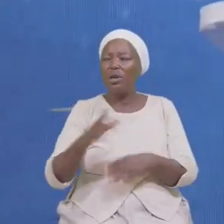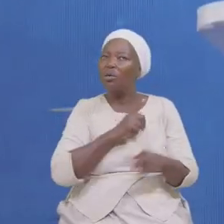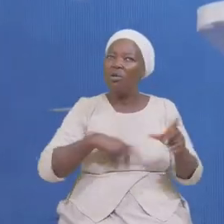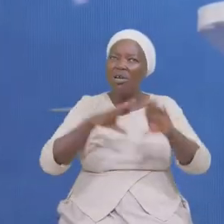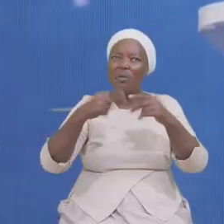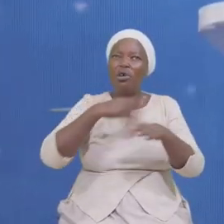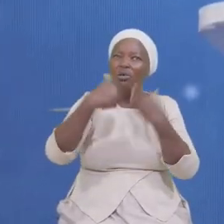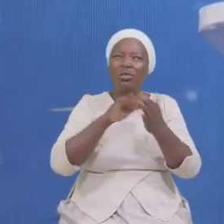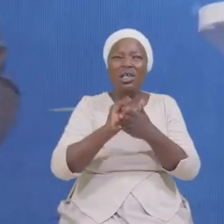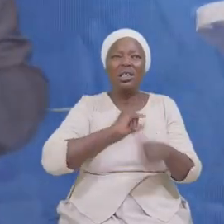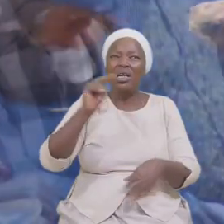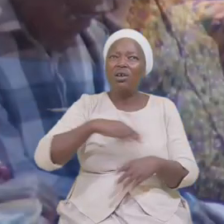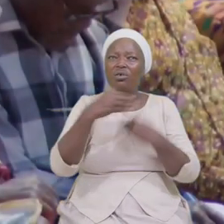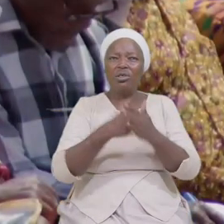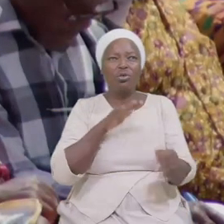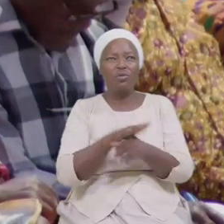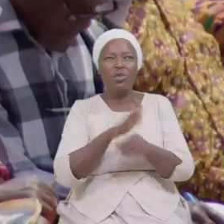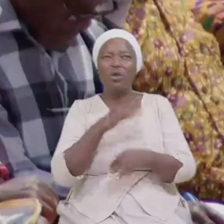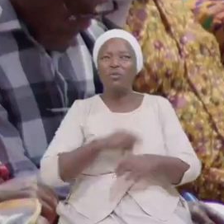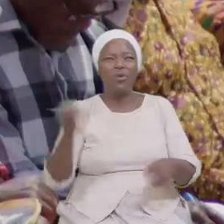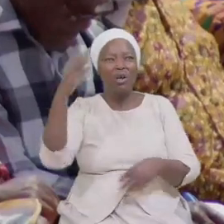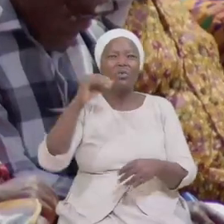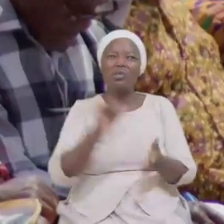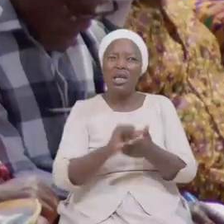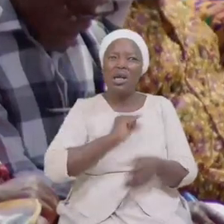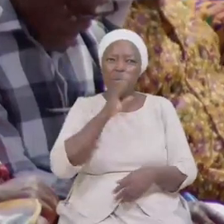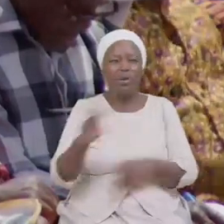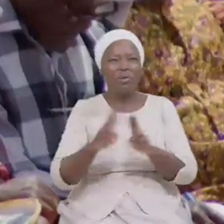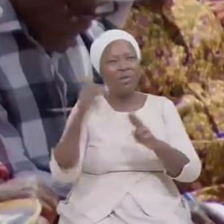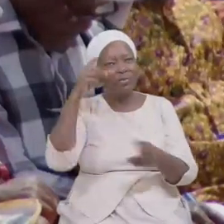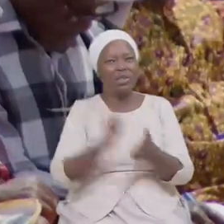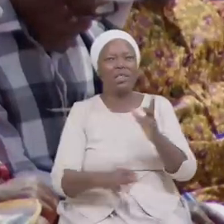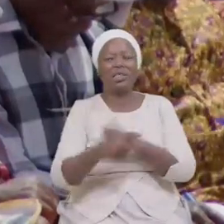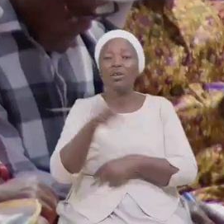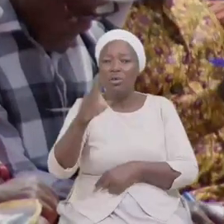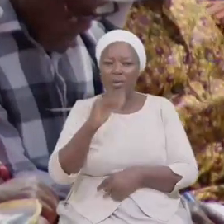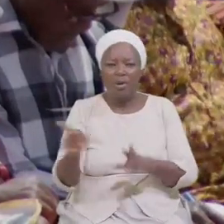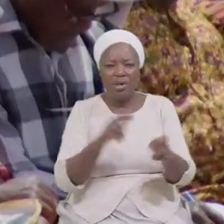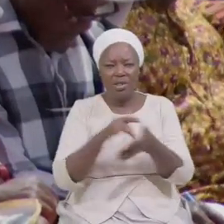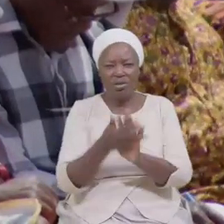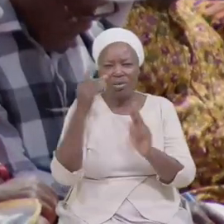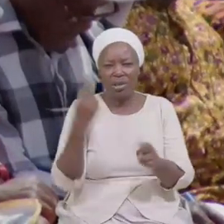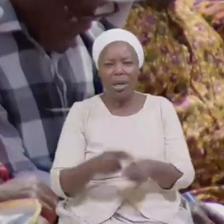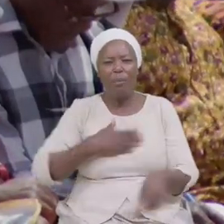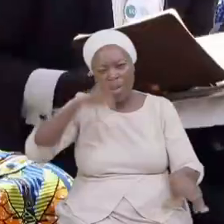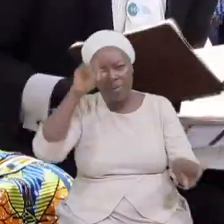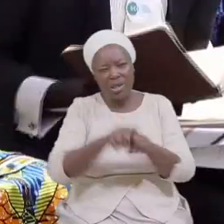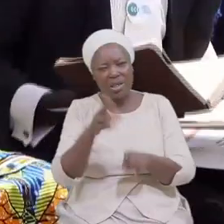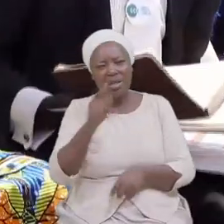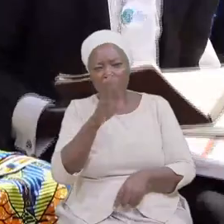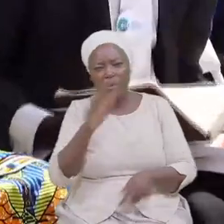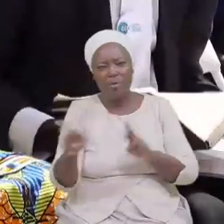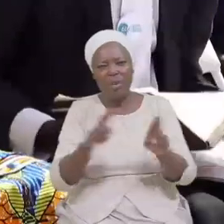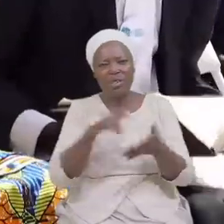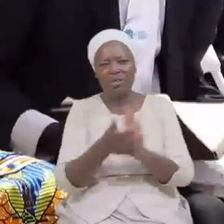sufficiency of your grace, so that I'll be ready on that day. You'll be ready. My brother dear, you'll be ready.